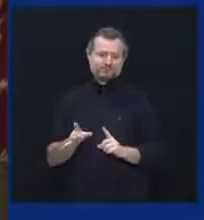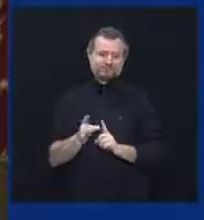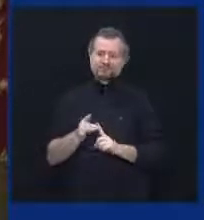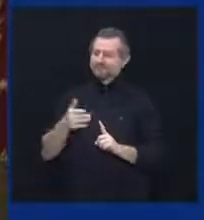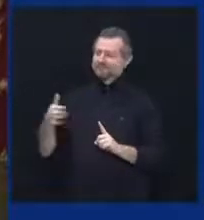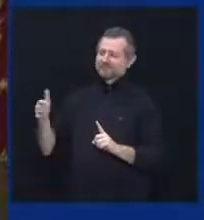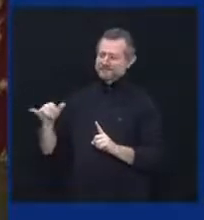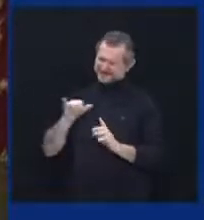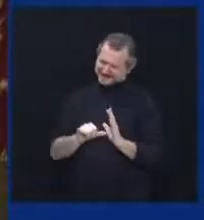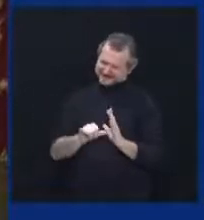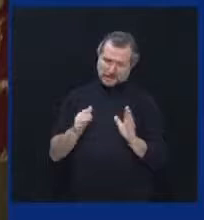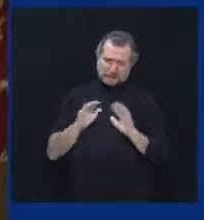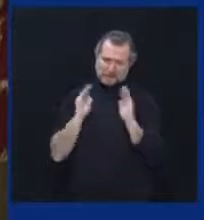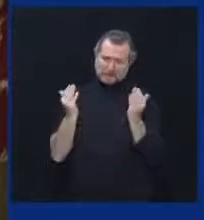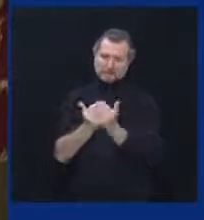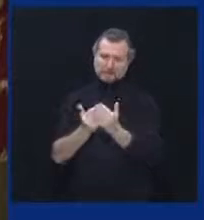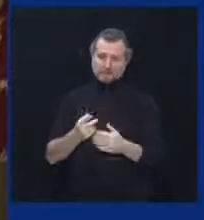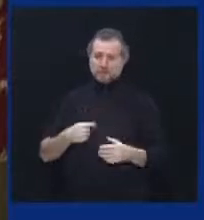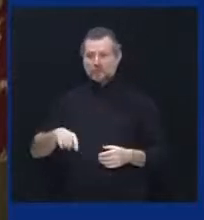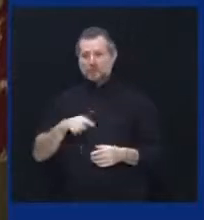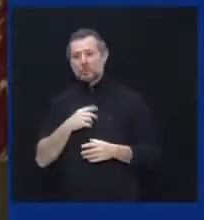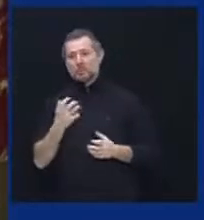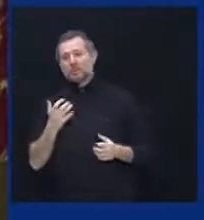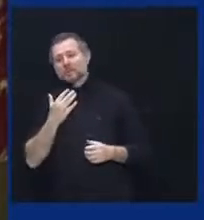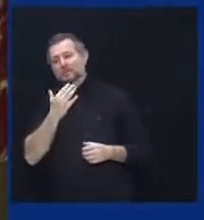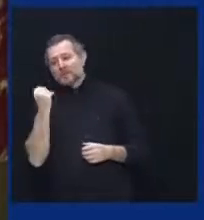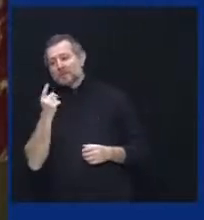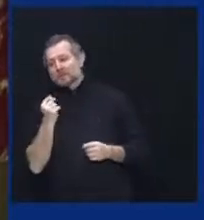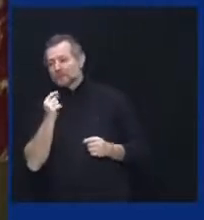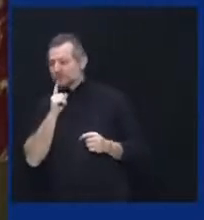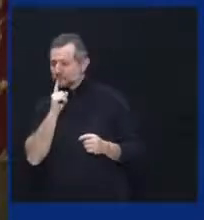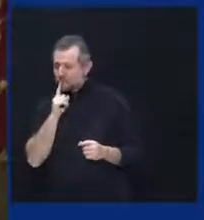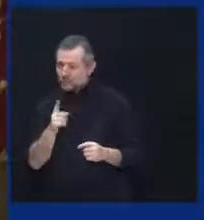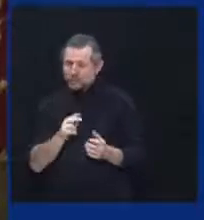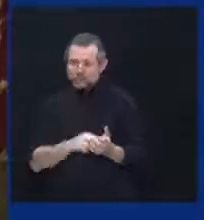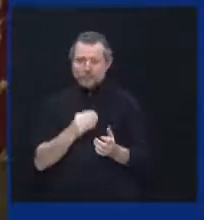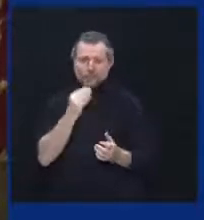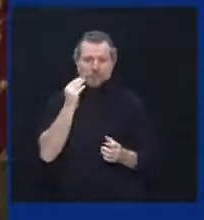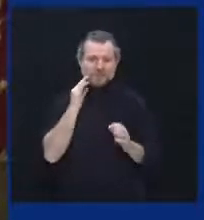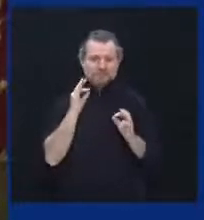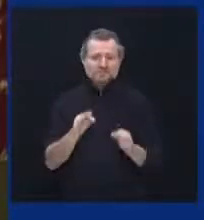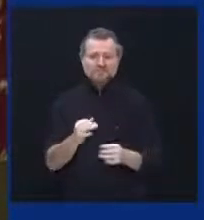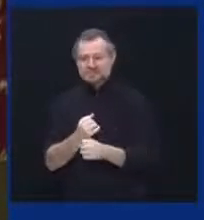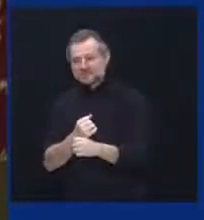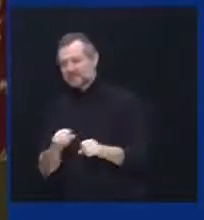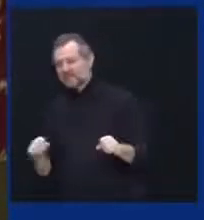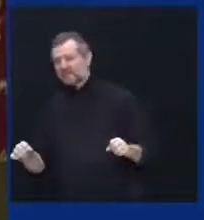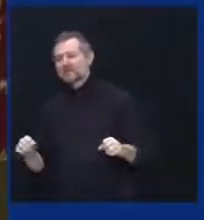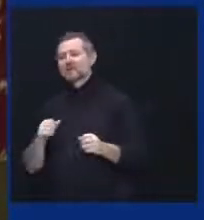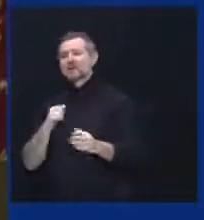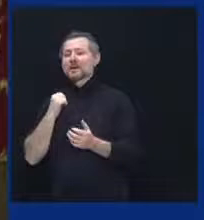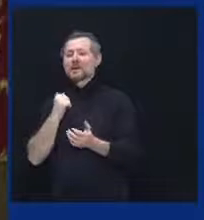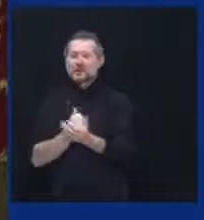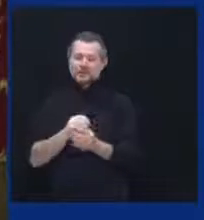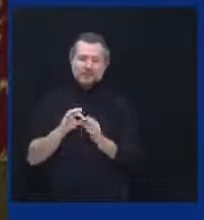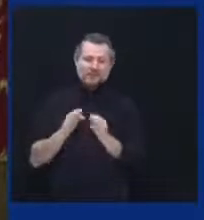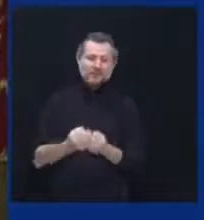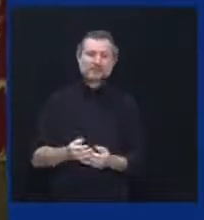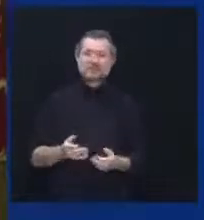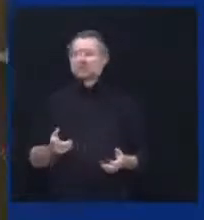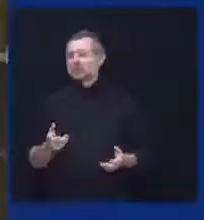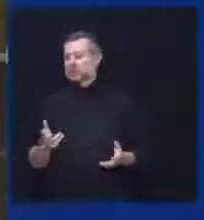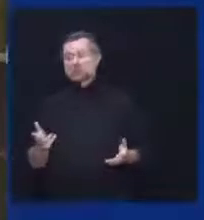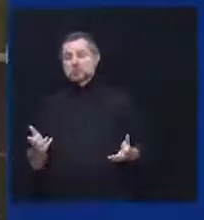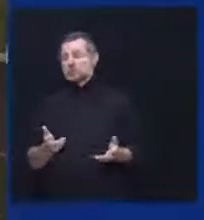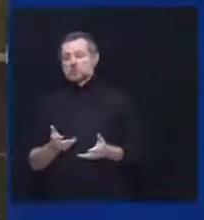up every morning striving to do better and striving to make sure that these nursing homes are doing better for the families that they serve.